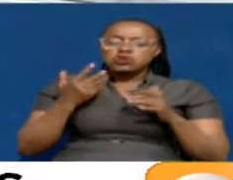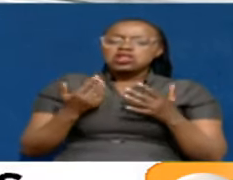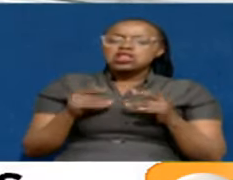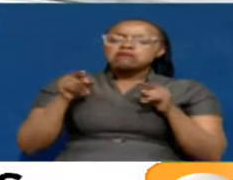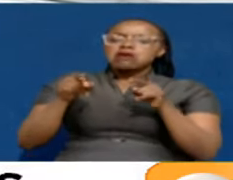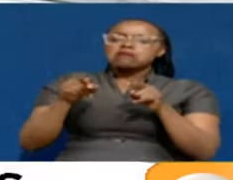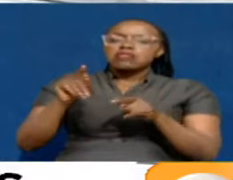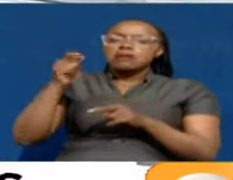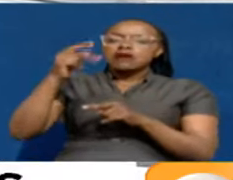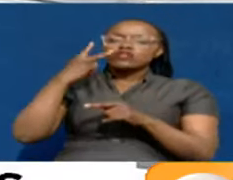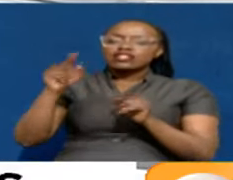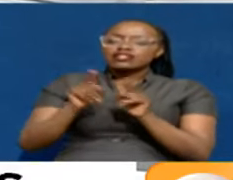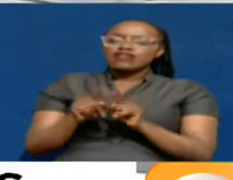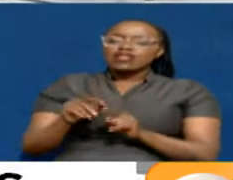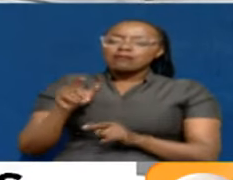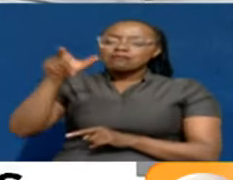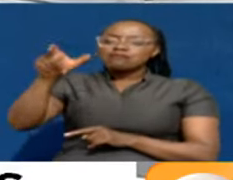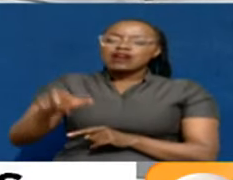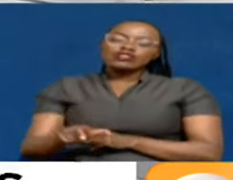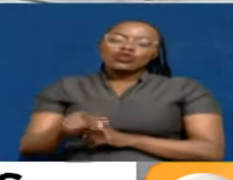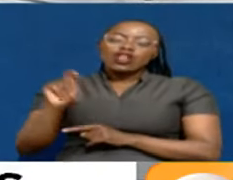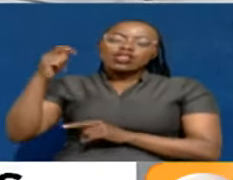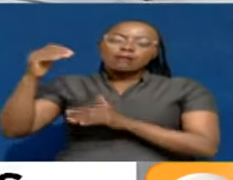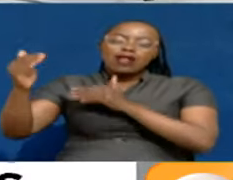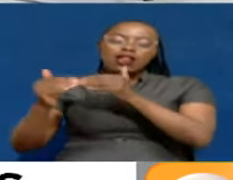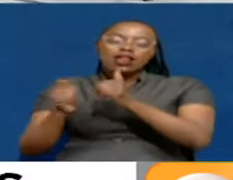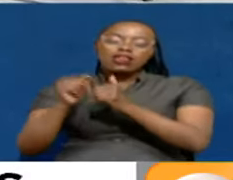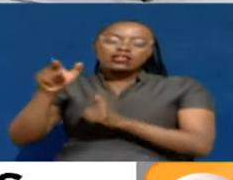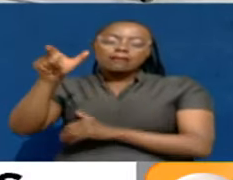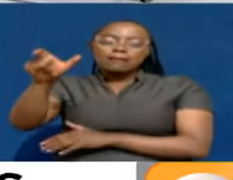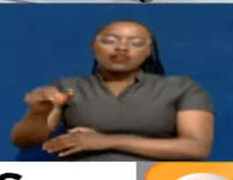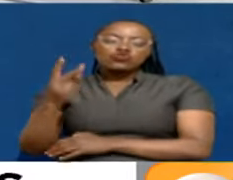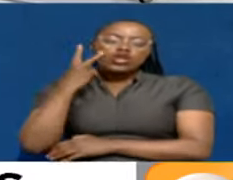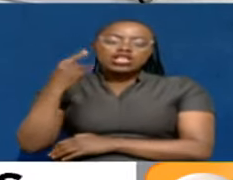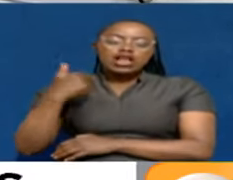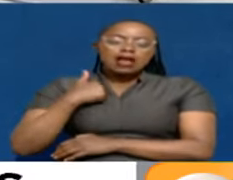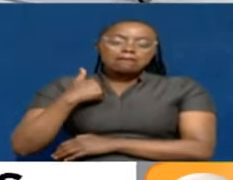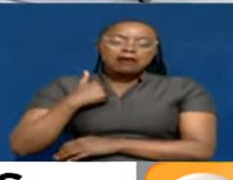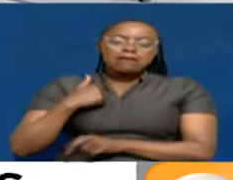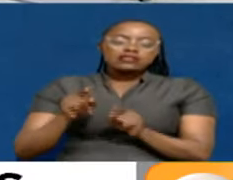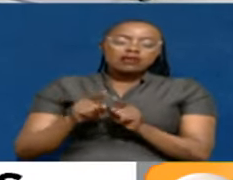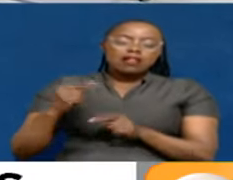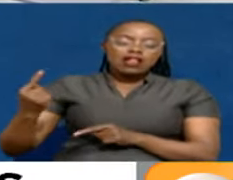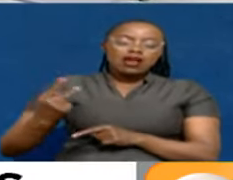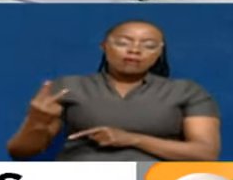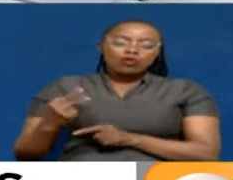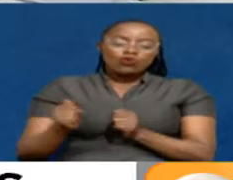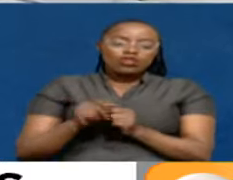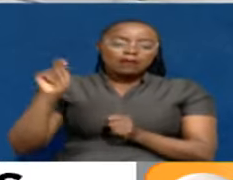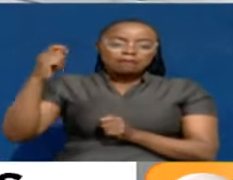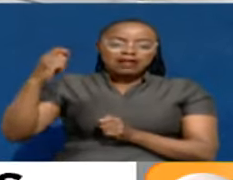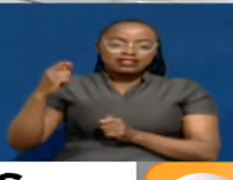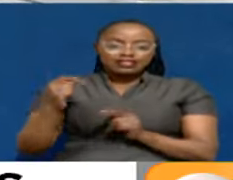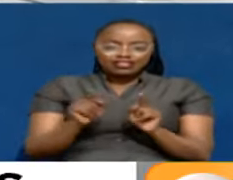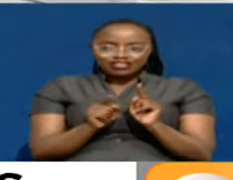the president, you're seen as the one that the president is closest to, you're seen as the one that the president has,